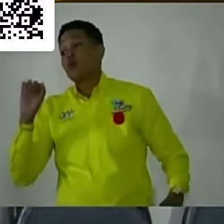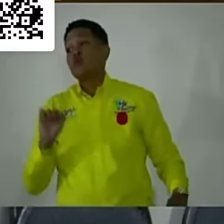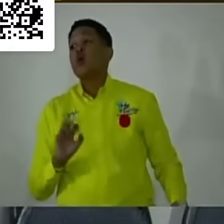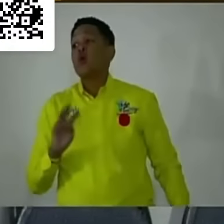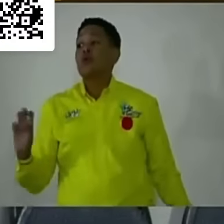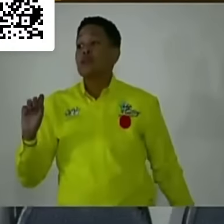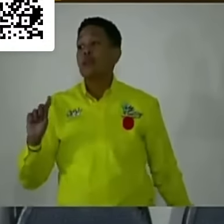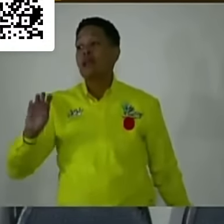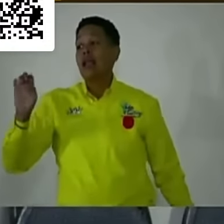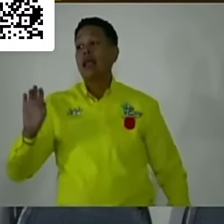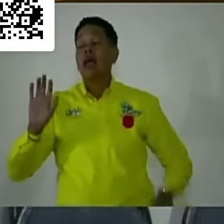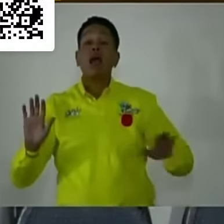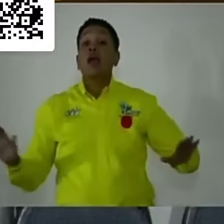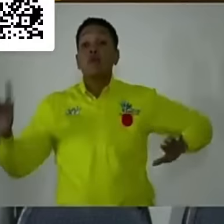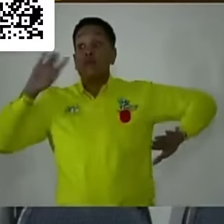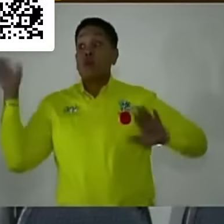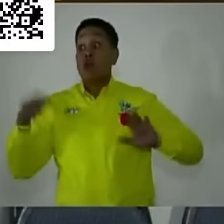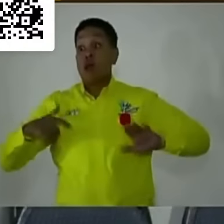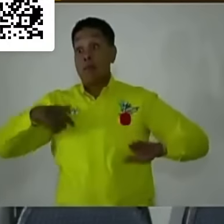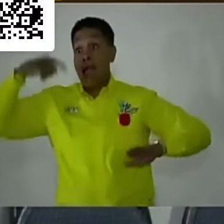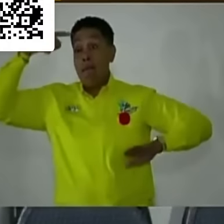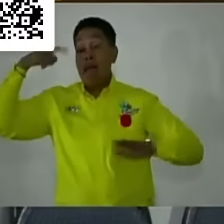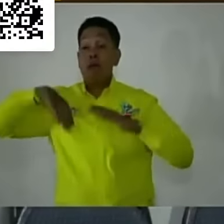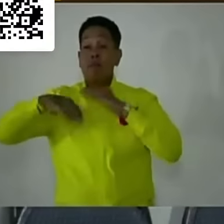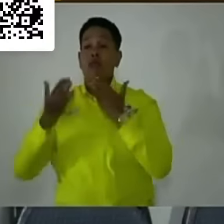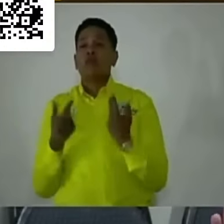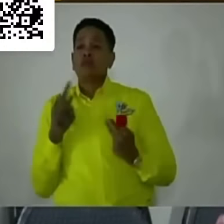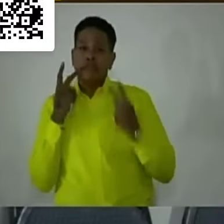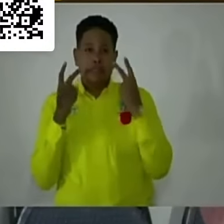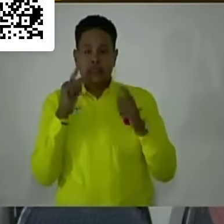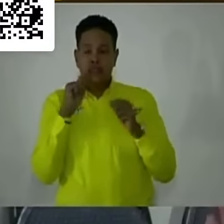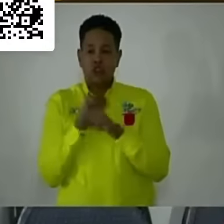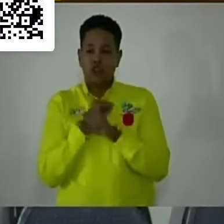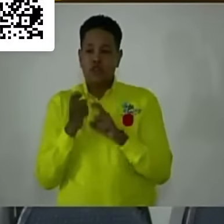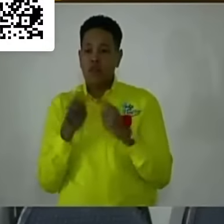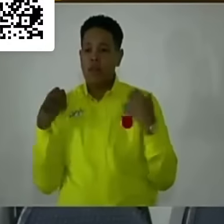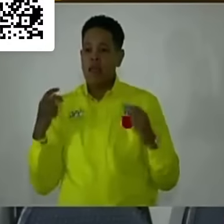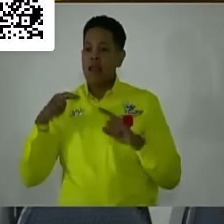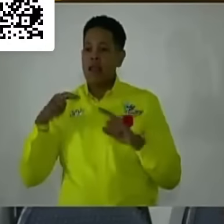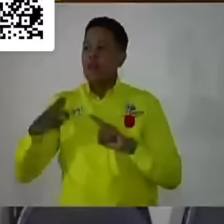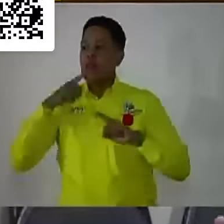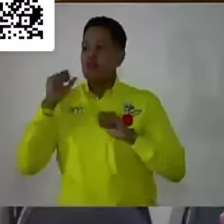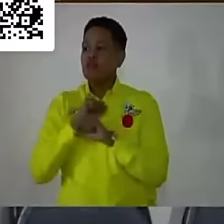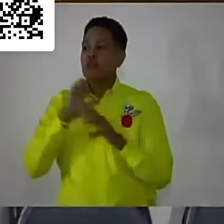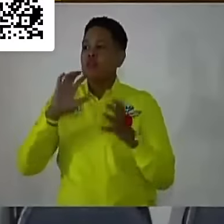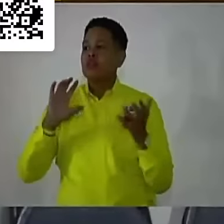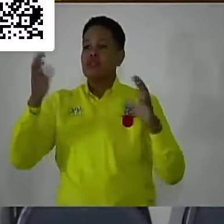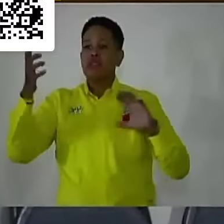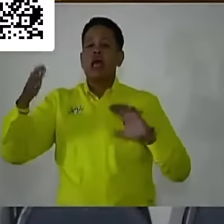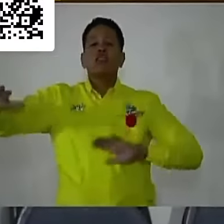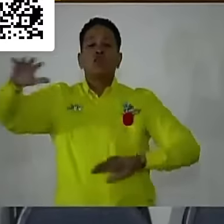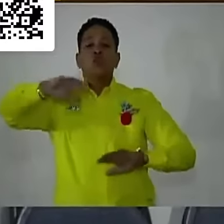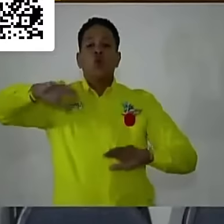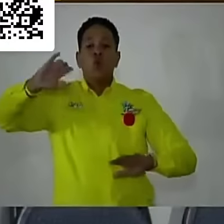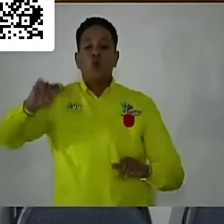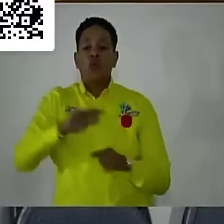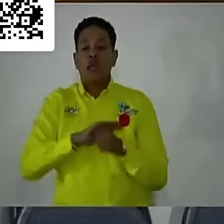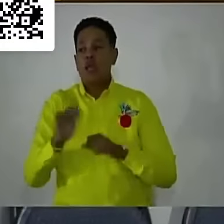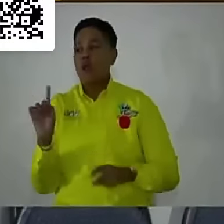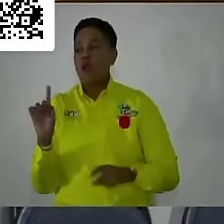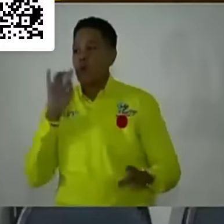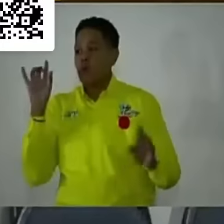Elizabeth are, to my mind, based on what I've seen, certainly from a health perspective, the disaster zone. Those are the areas where